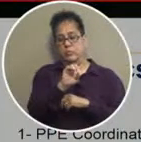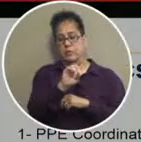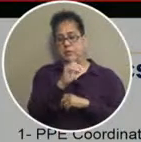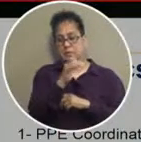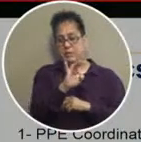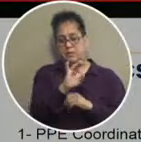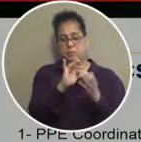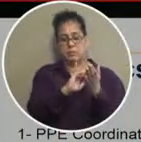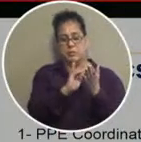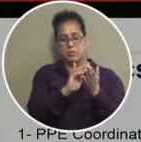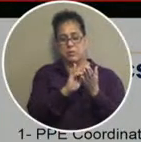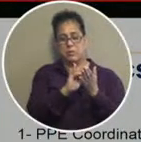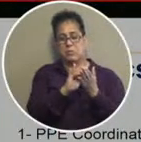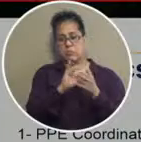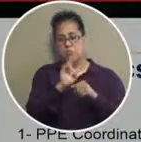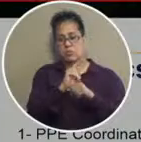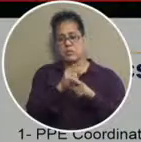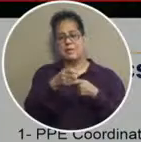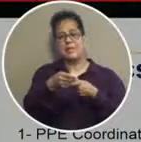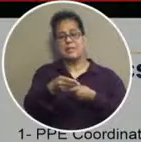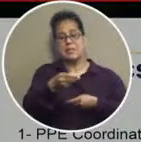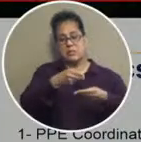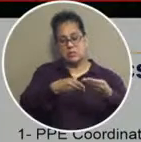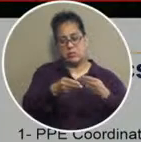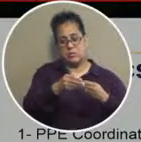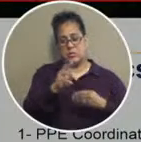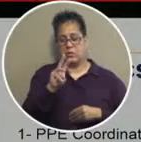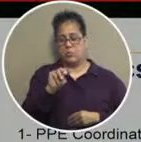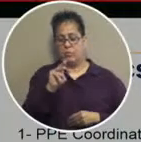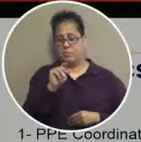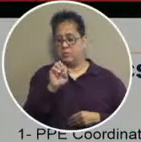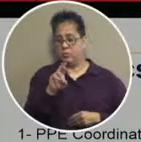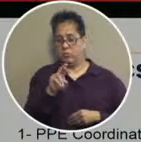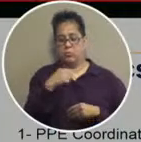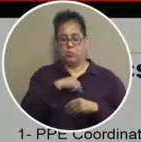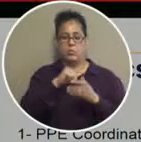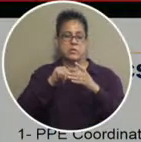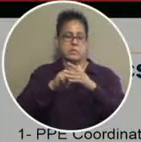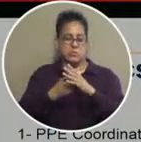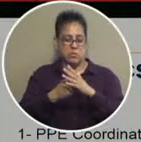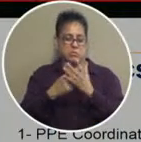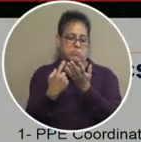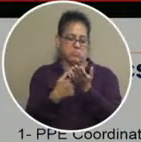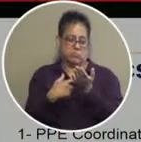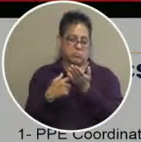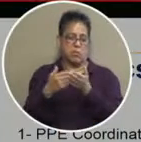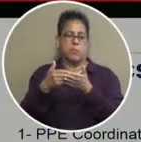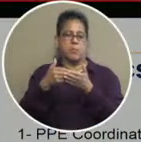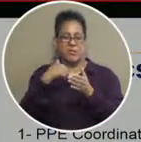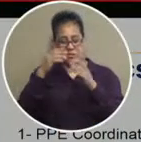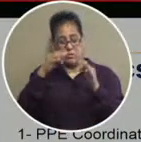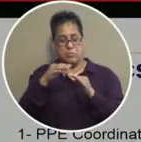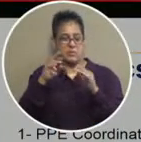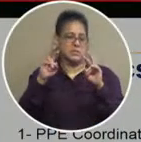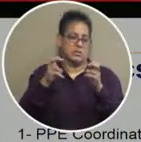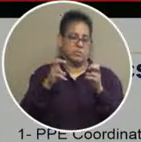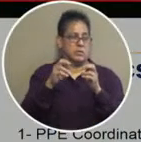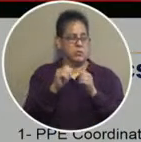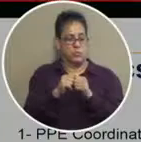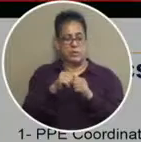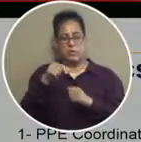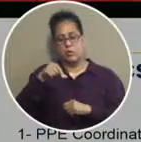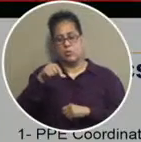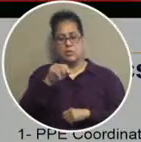Medical Community Exchange. This is a webinar series that we launched to discuss predetermined topics with robust